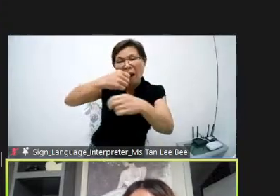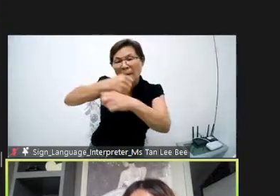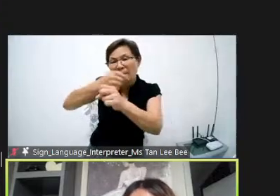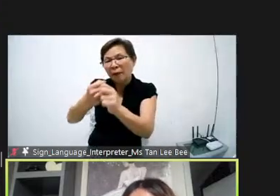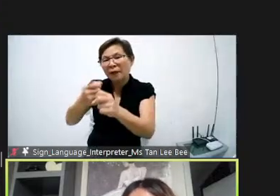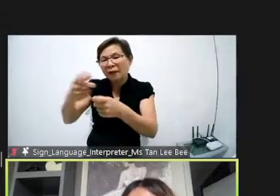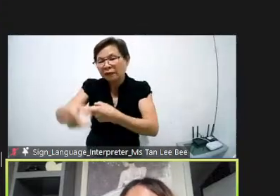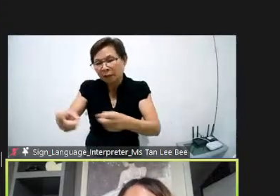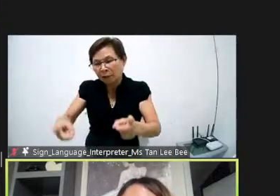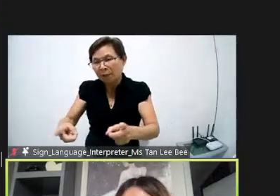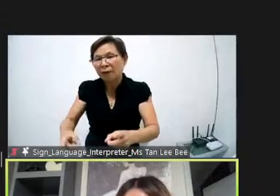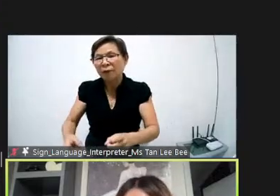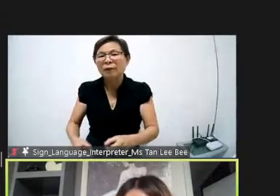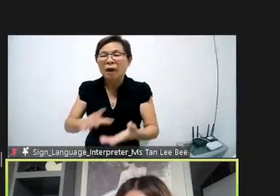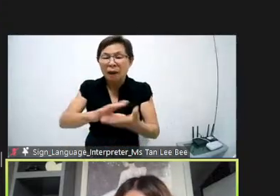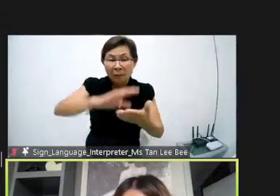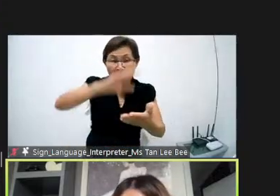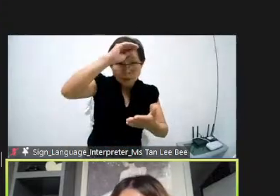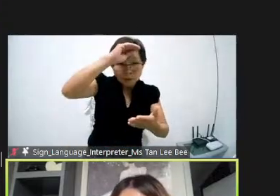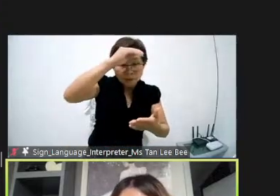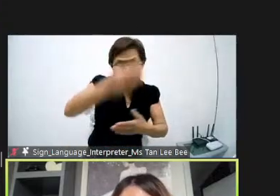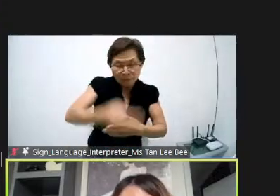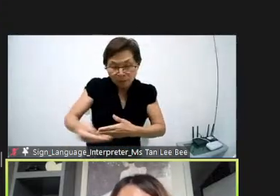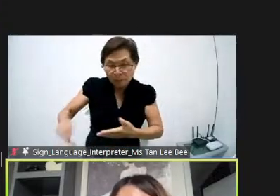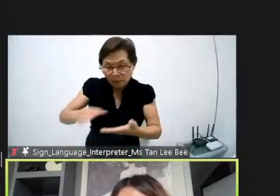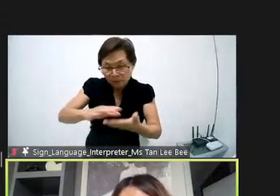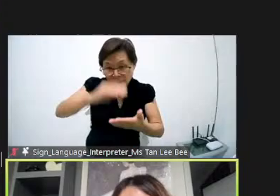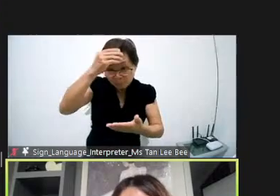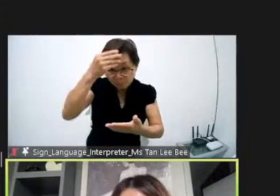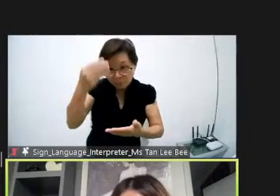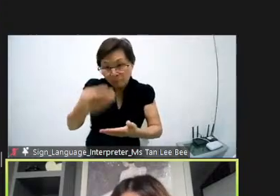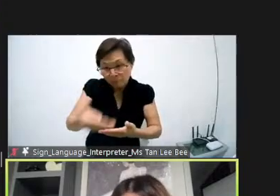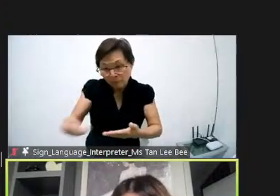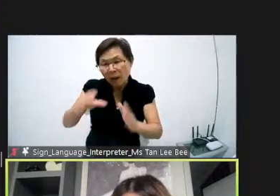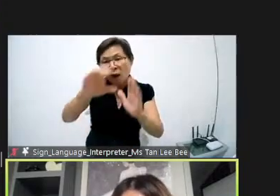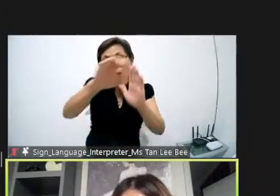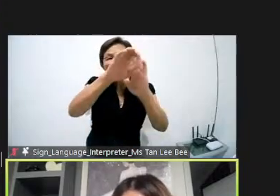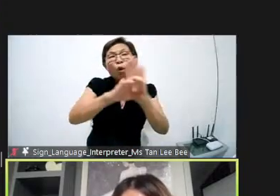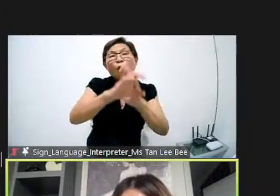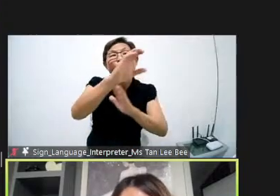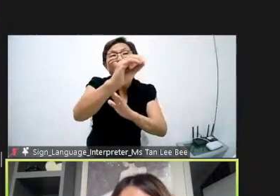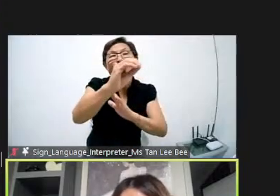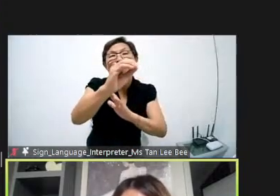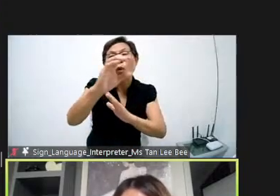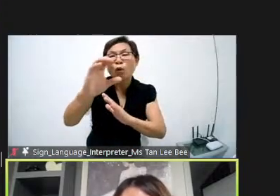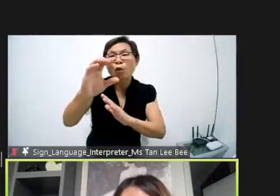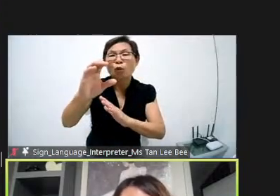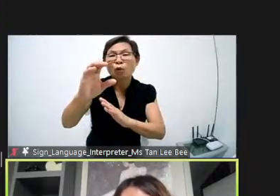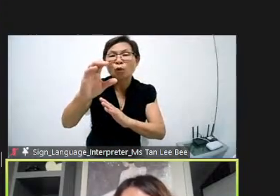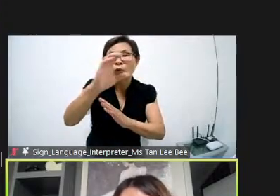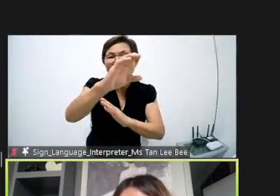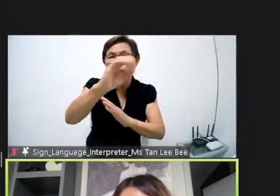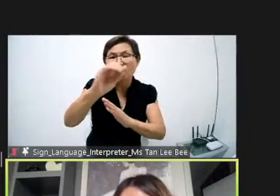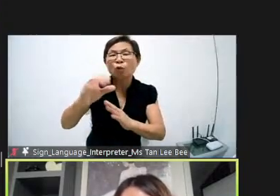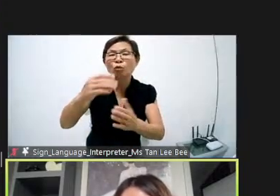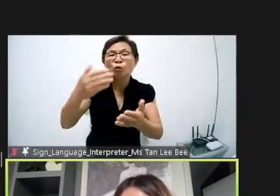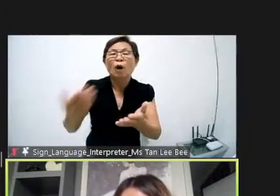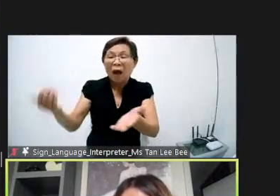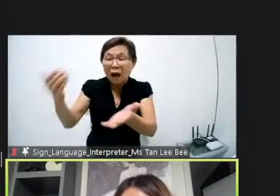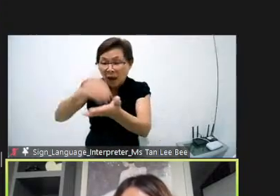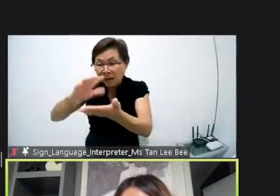department to initiate the learning material and curriculum to to reskill and upskill